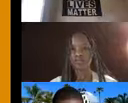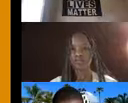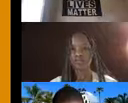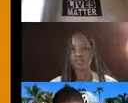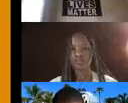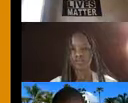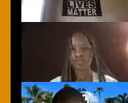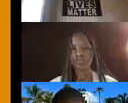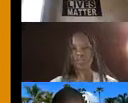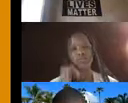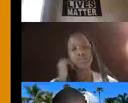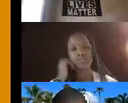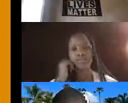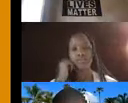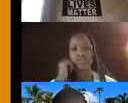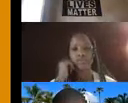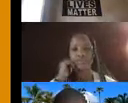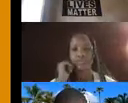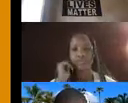students experience.